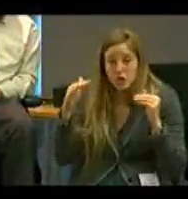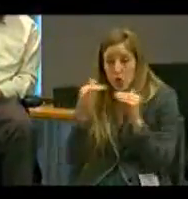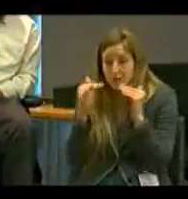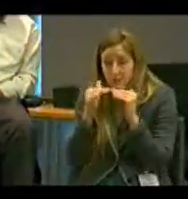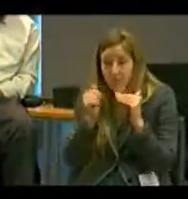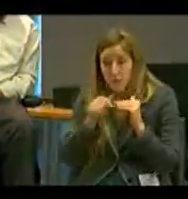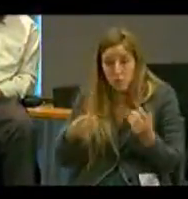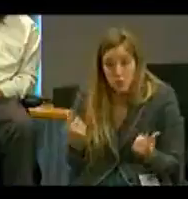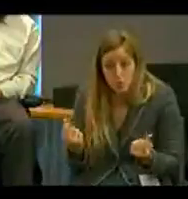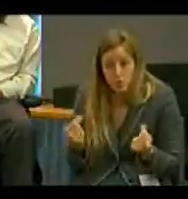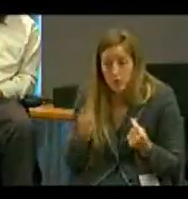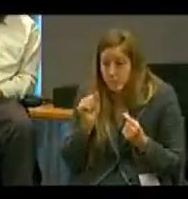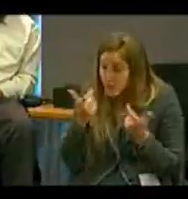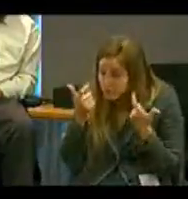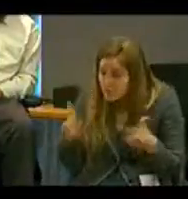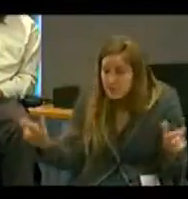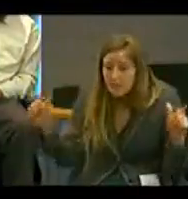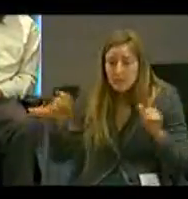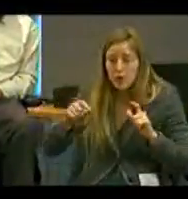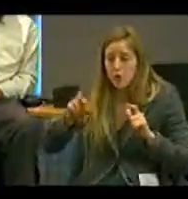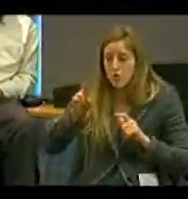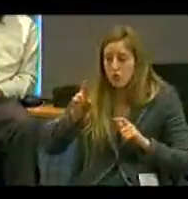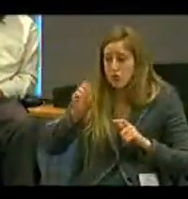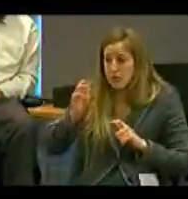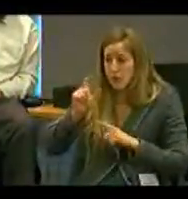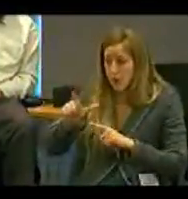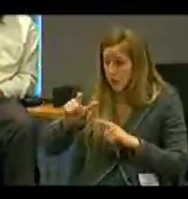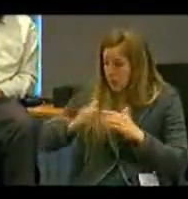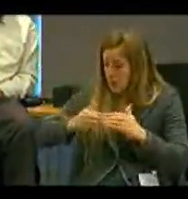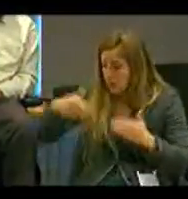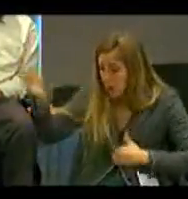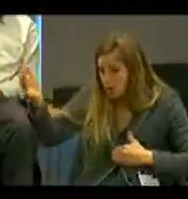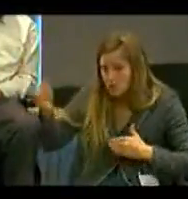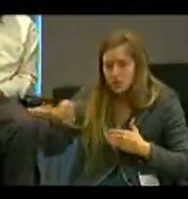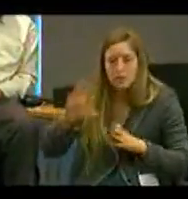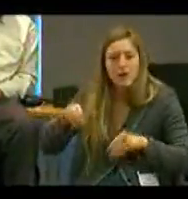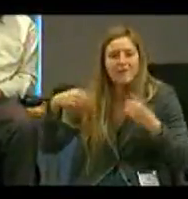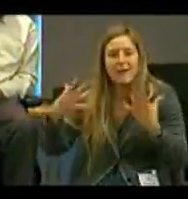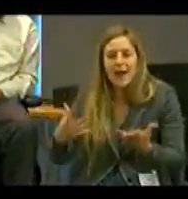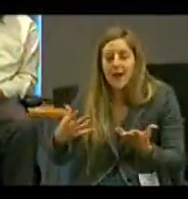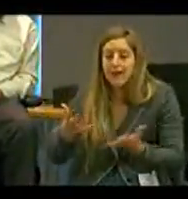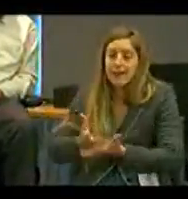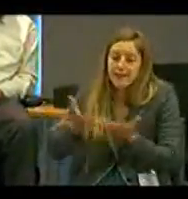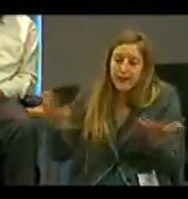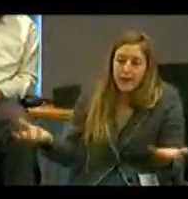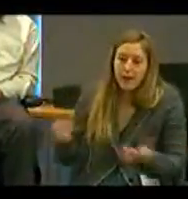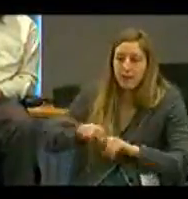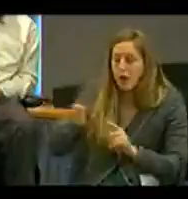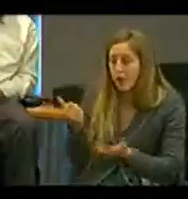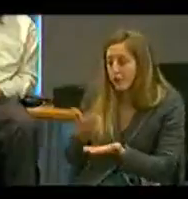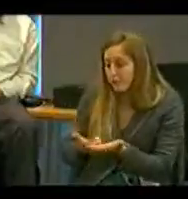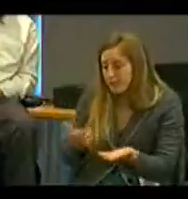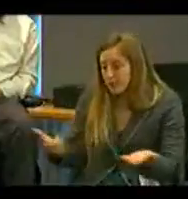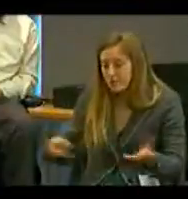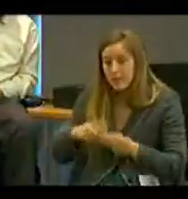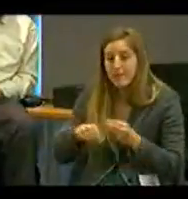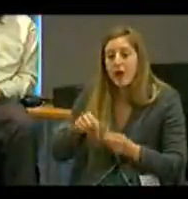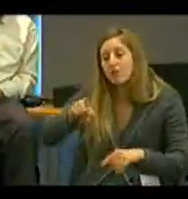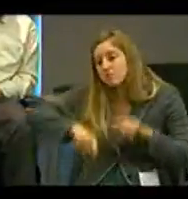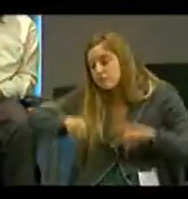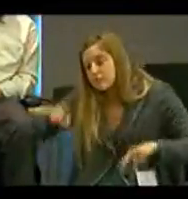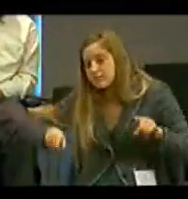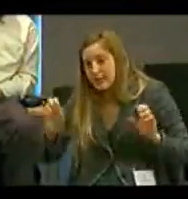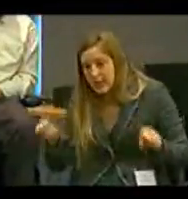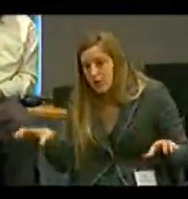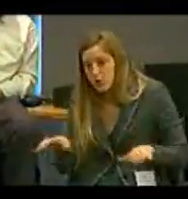racial disparities, they should find alternatives. And then it provides a whole host of resources about a range of things they can do differently.